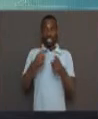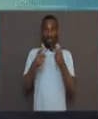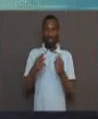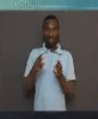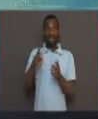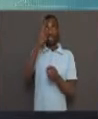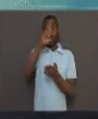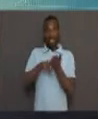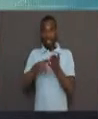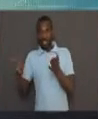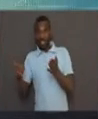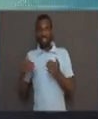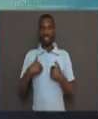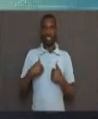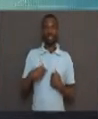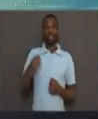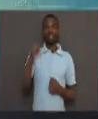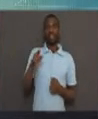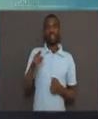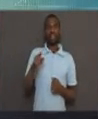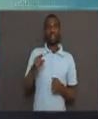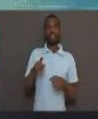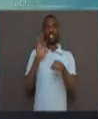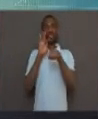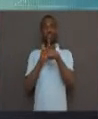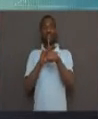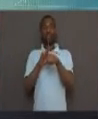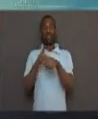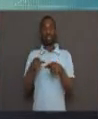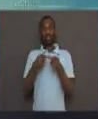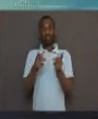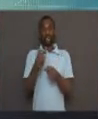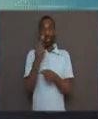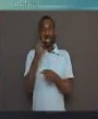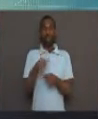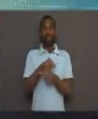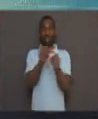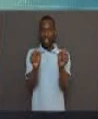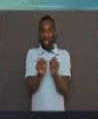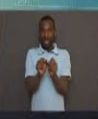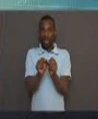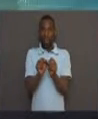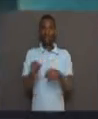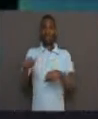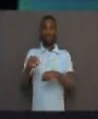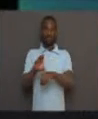to treat affected areas by killing the malignant cells.